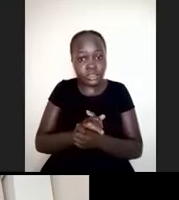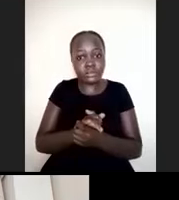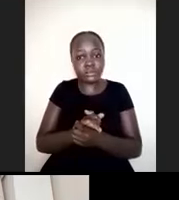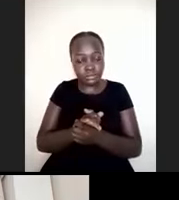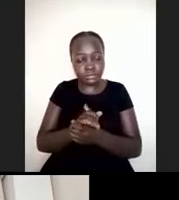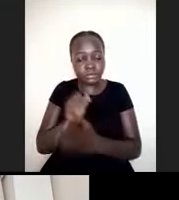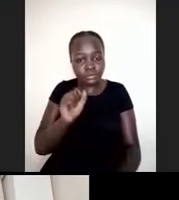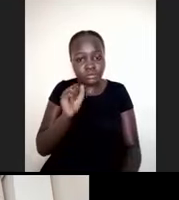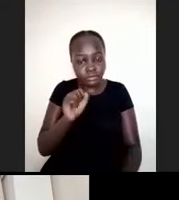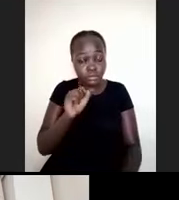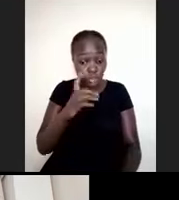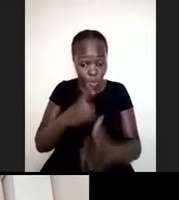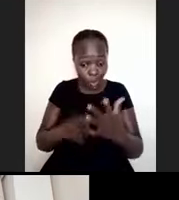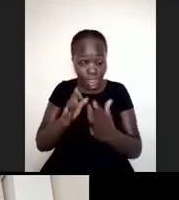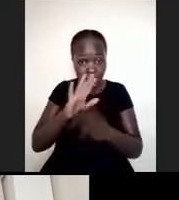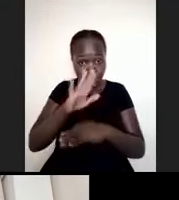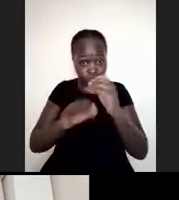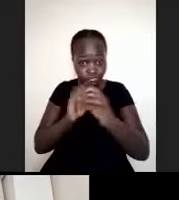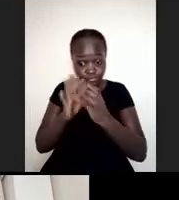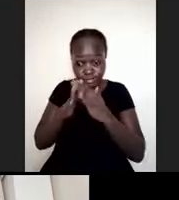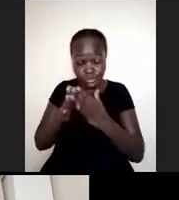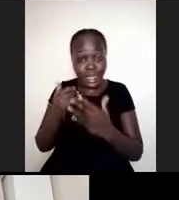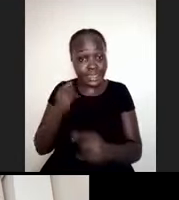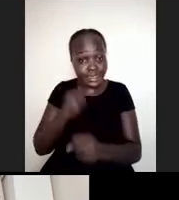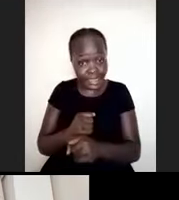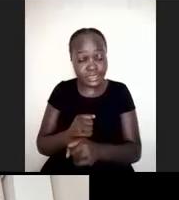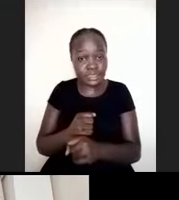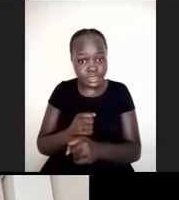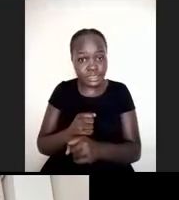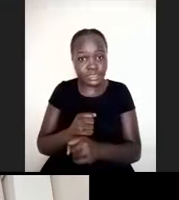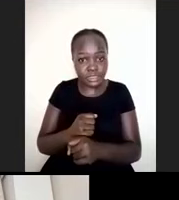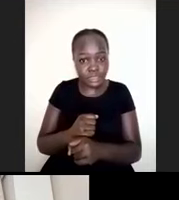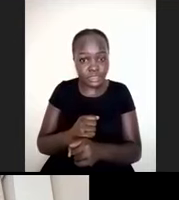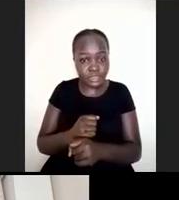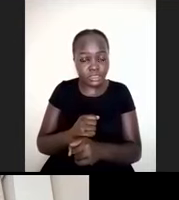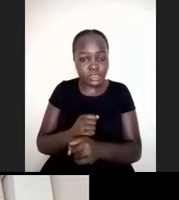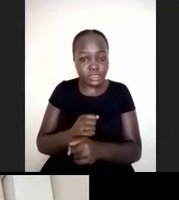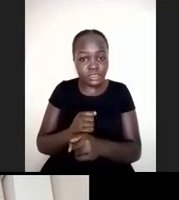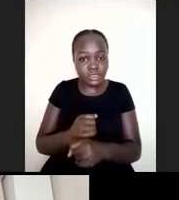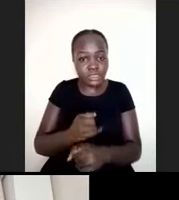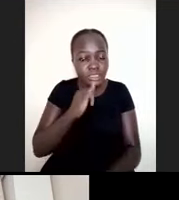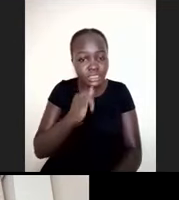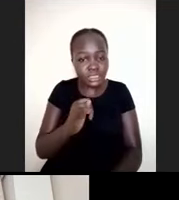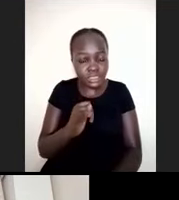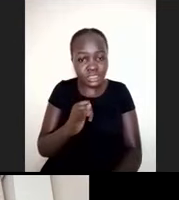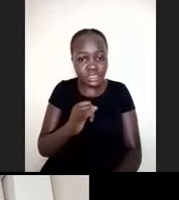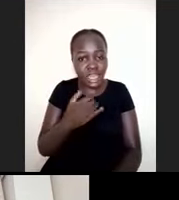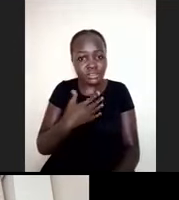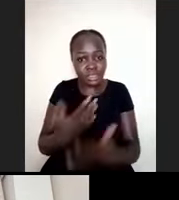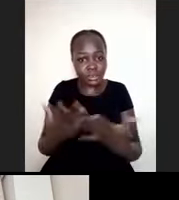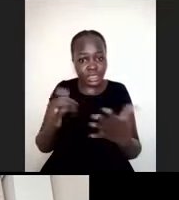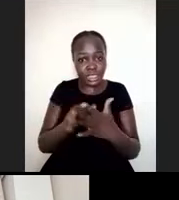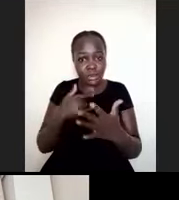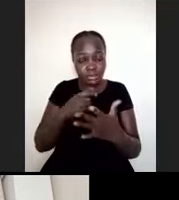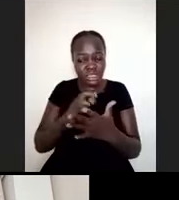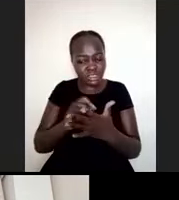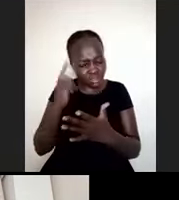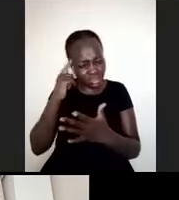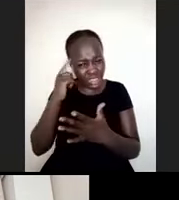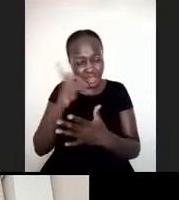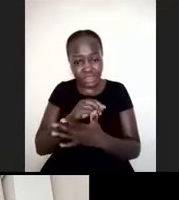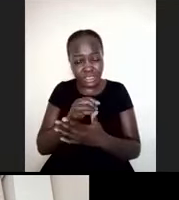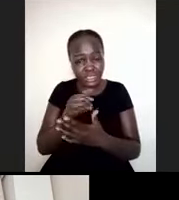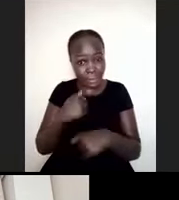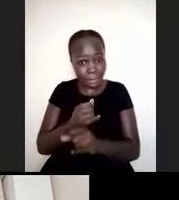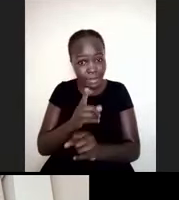What pornography does, in this summary that I've put out, it makes you